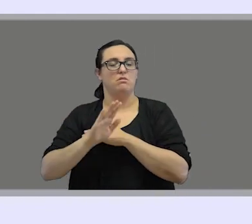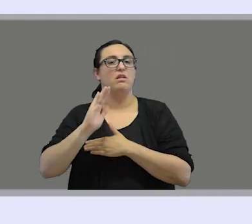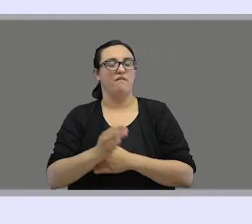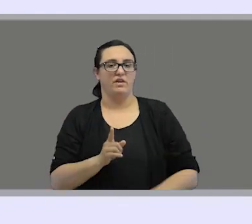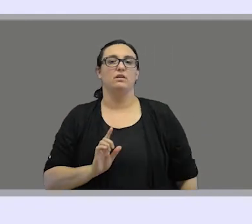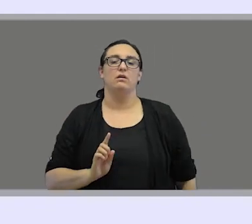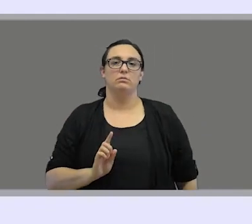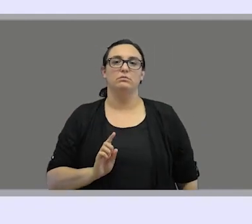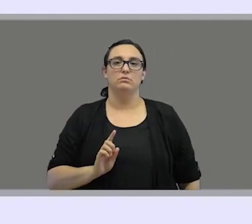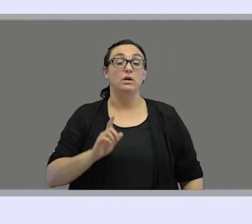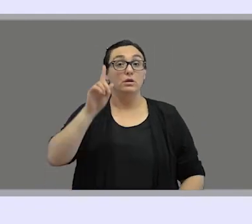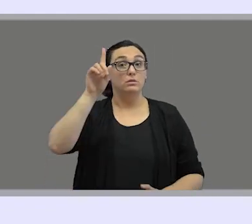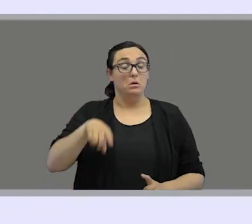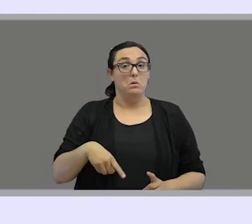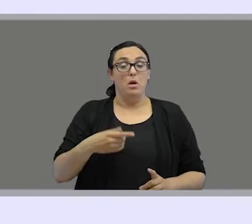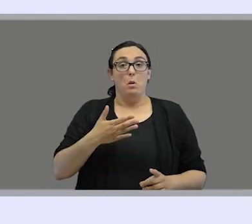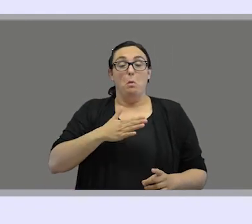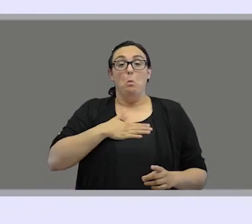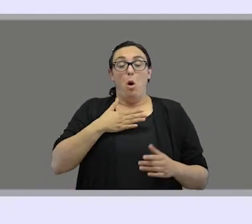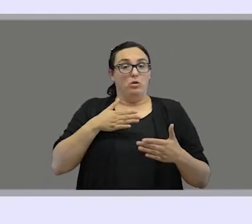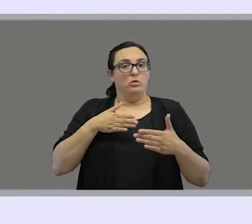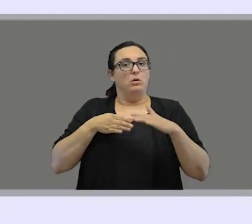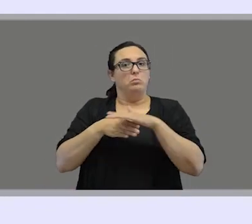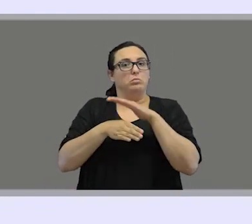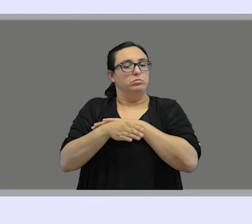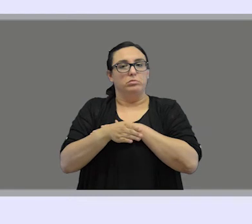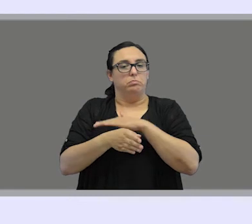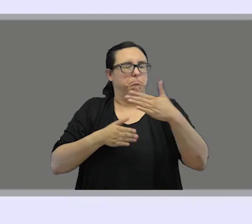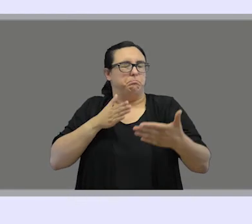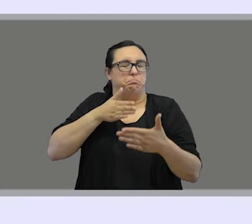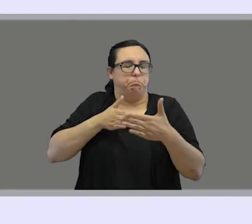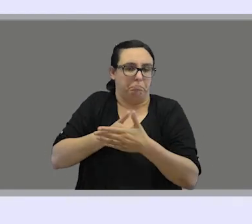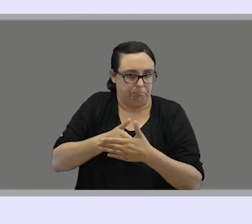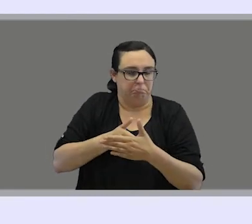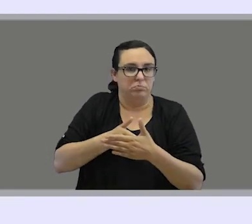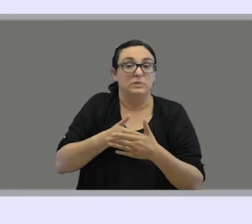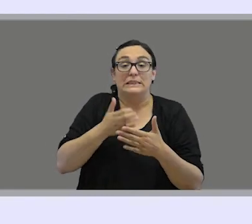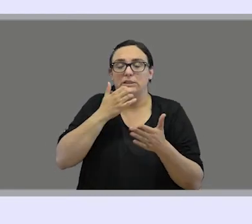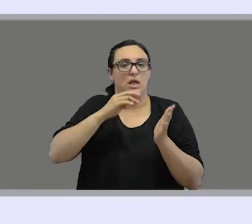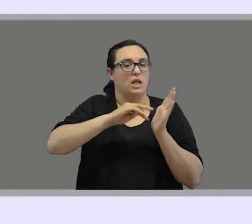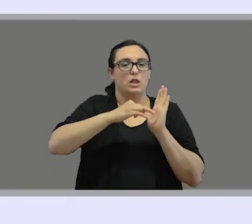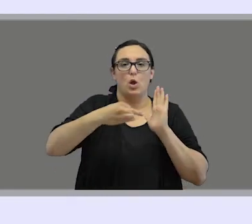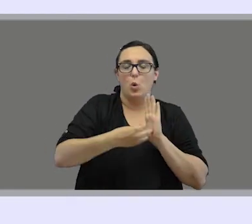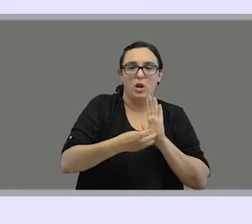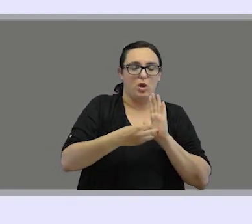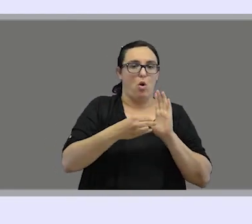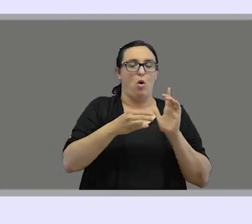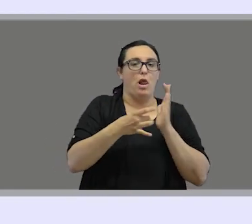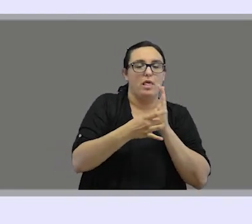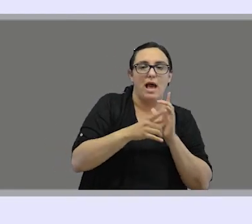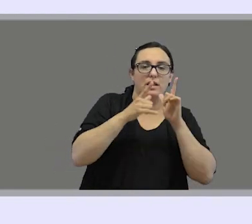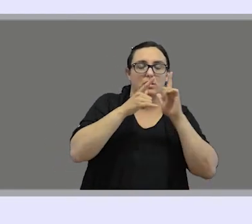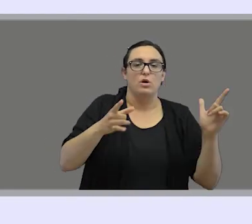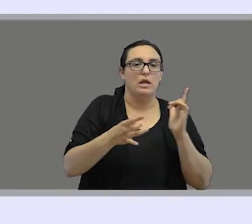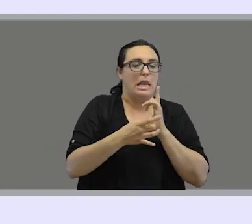And in fact, accessibility could be vastly compromised if the technical quality, the linguistic quality, or the